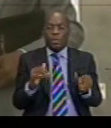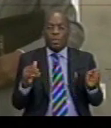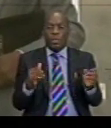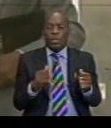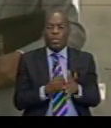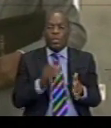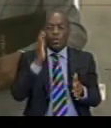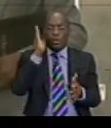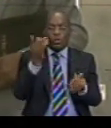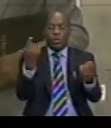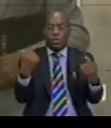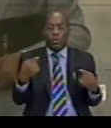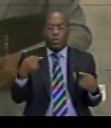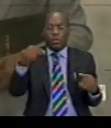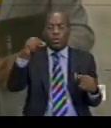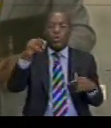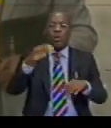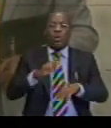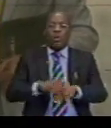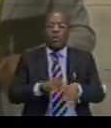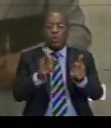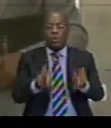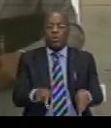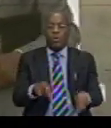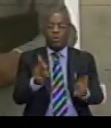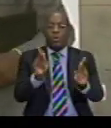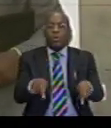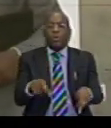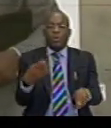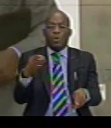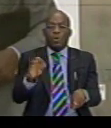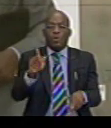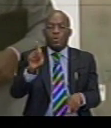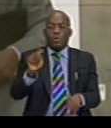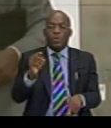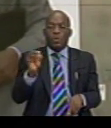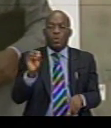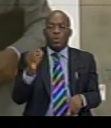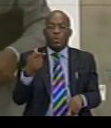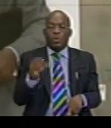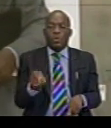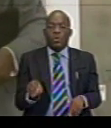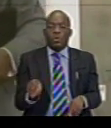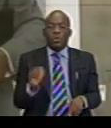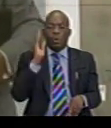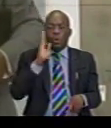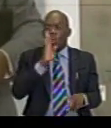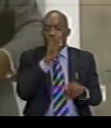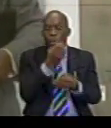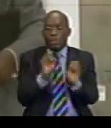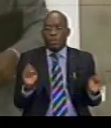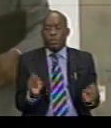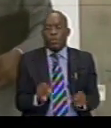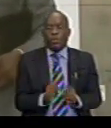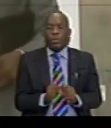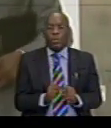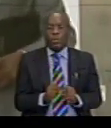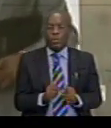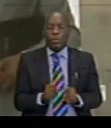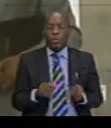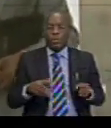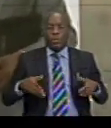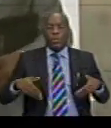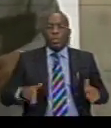Let all the Togo be saved. The people of Togo be saved. Mes parents soient sauvés. Let our Mes parents